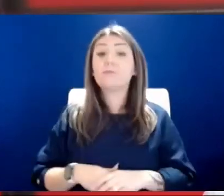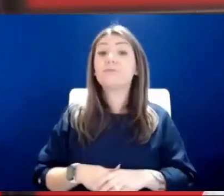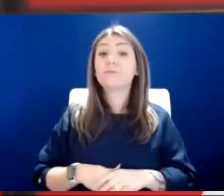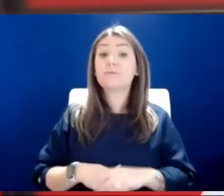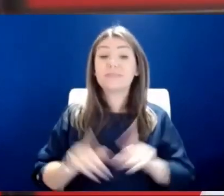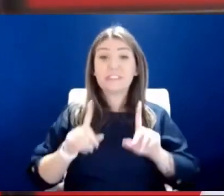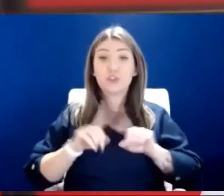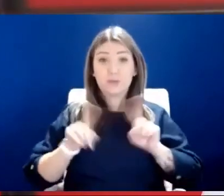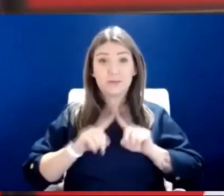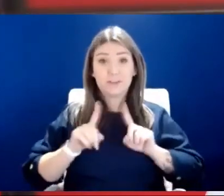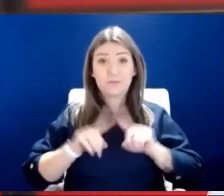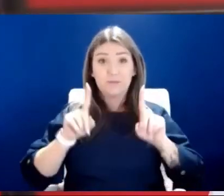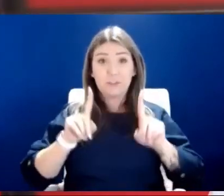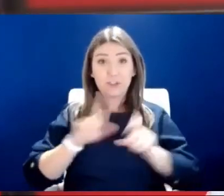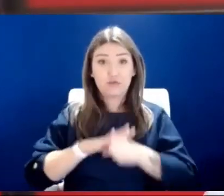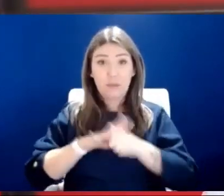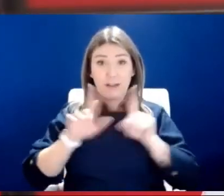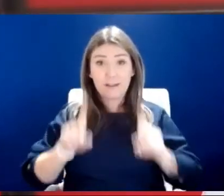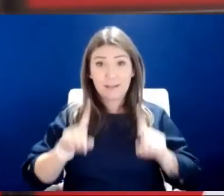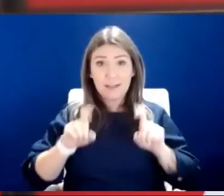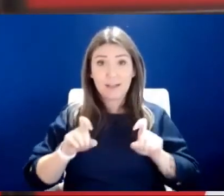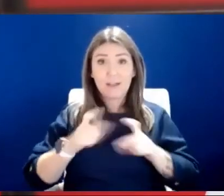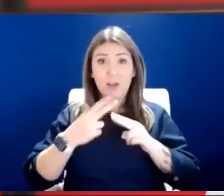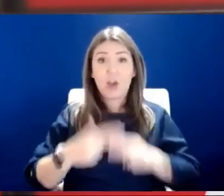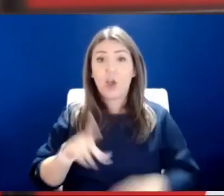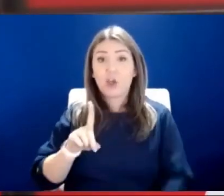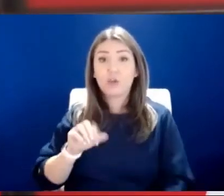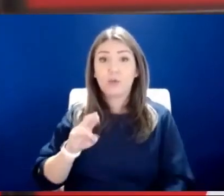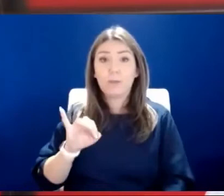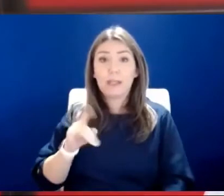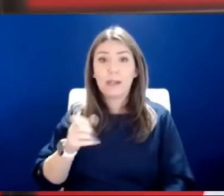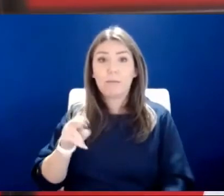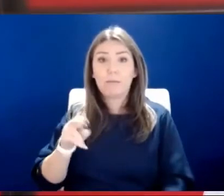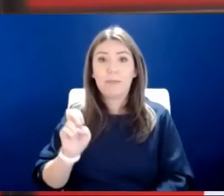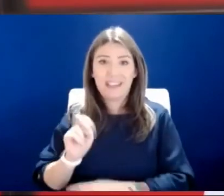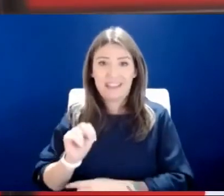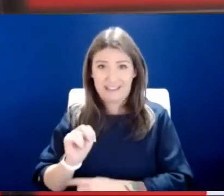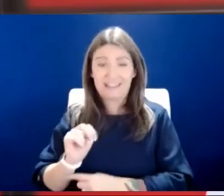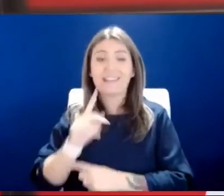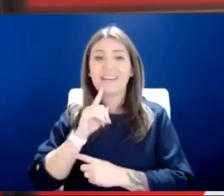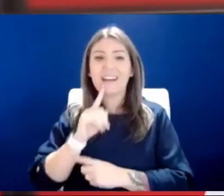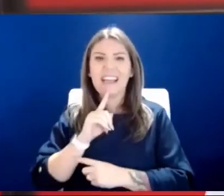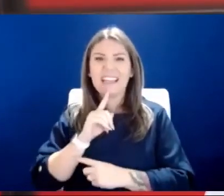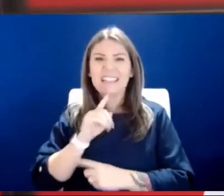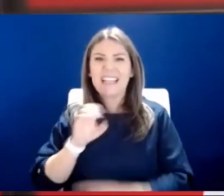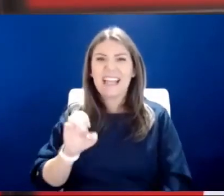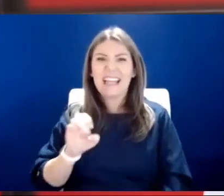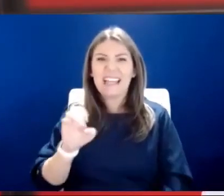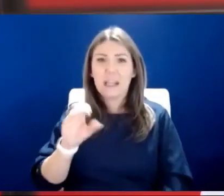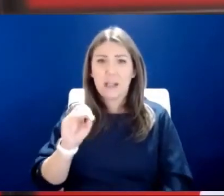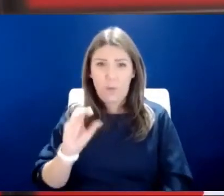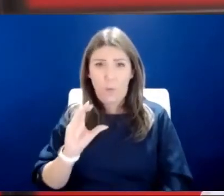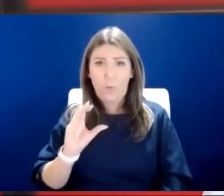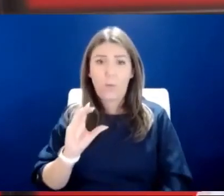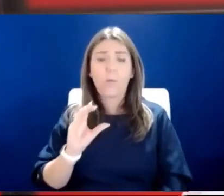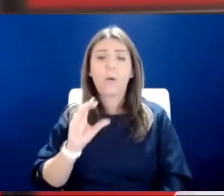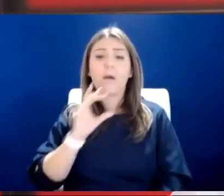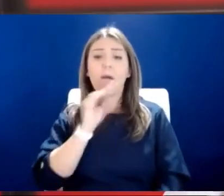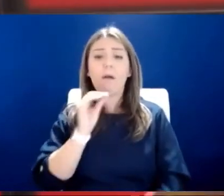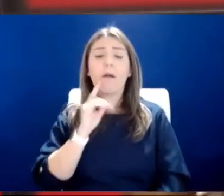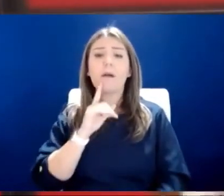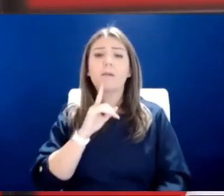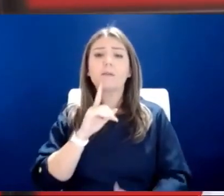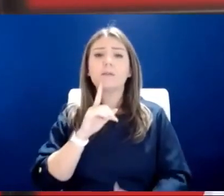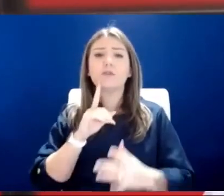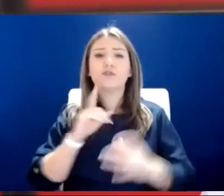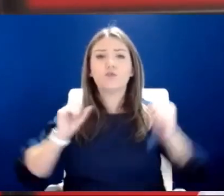is called dobutamine stress test, where you have an echocardiogram and we either exercise you or get your